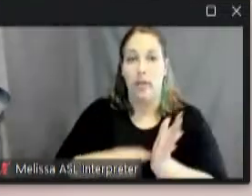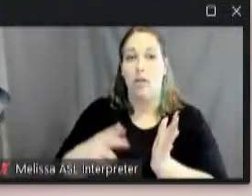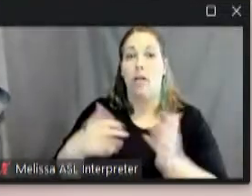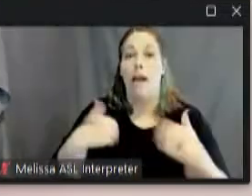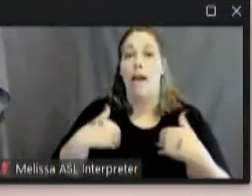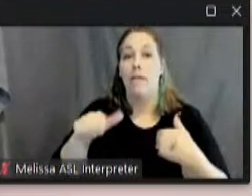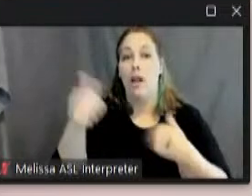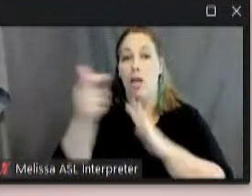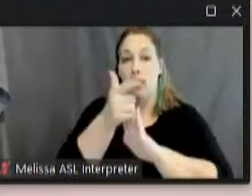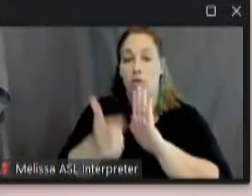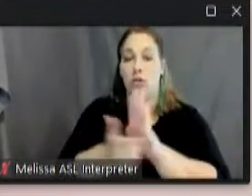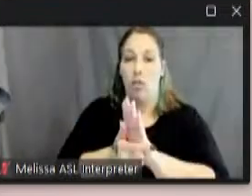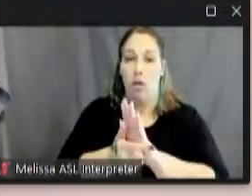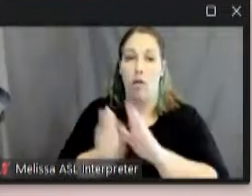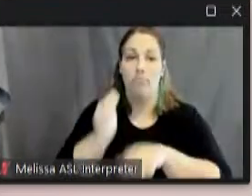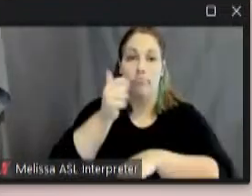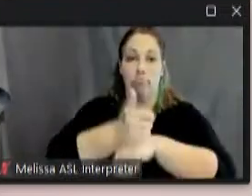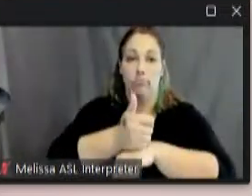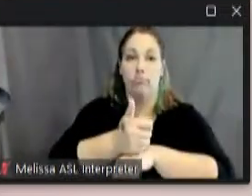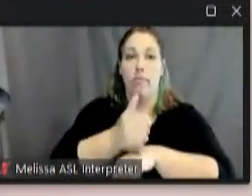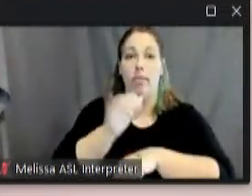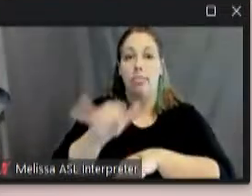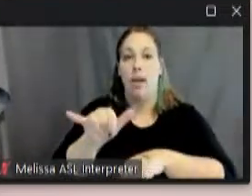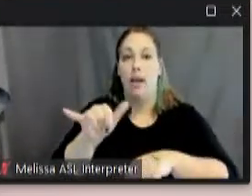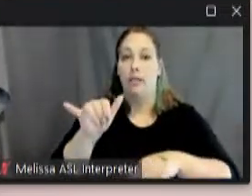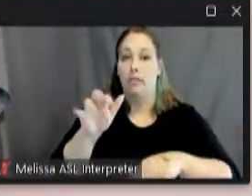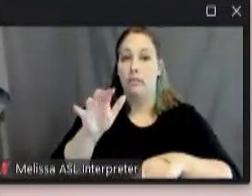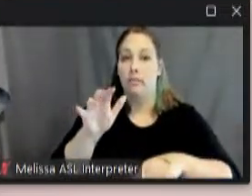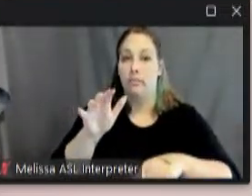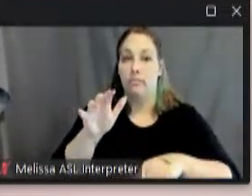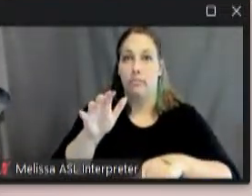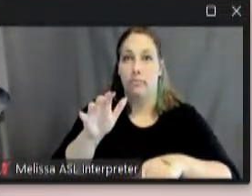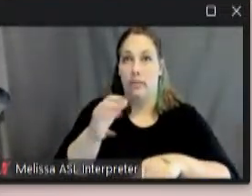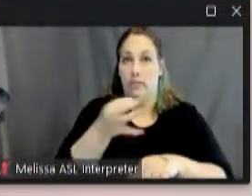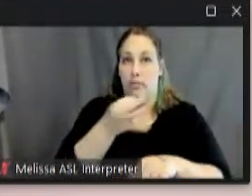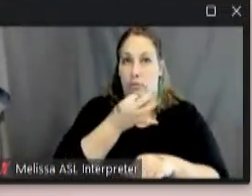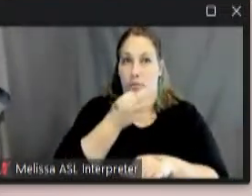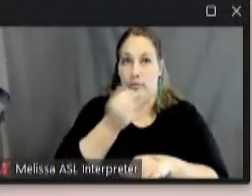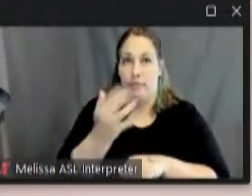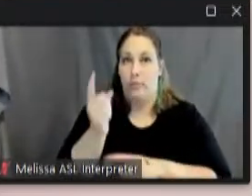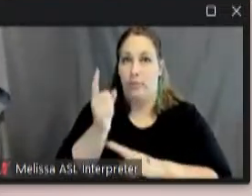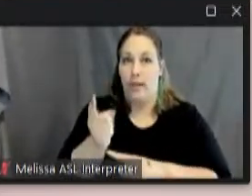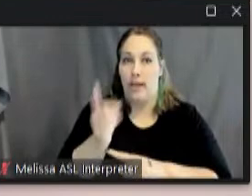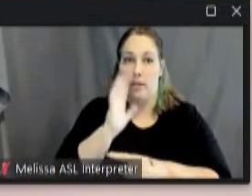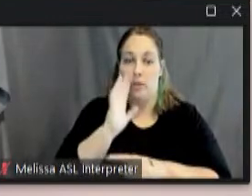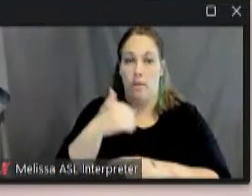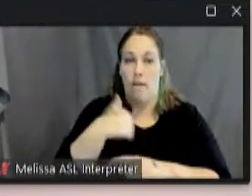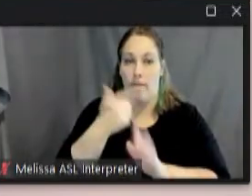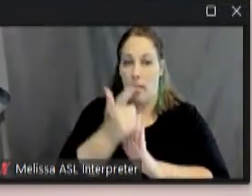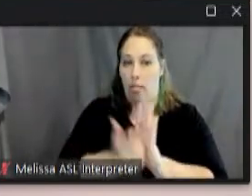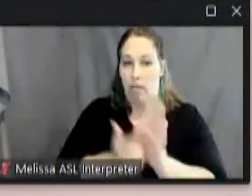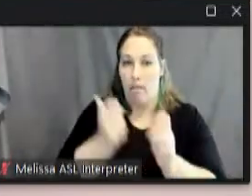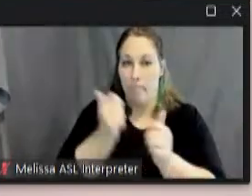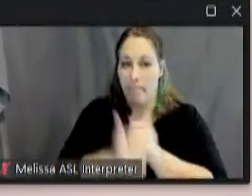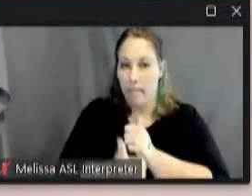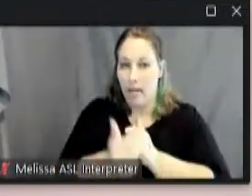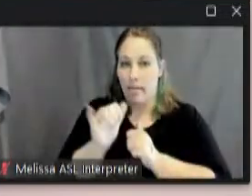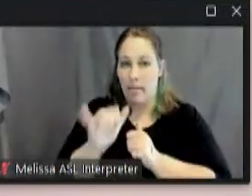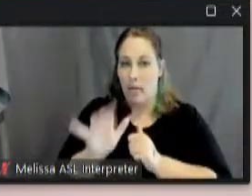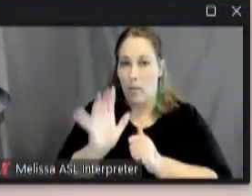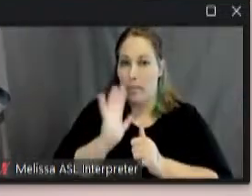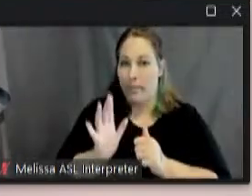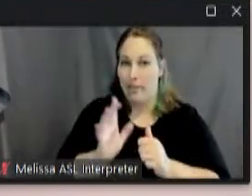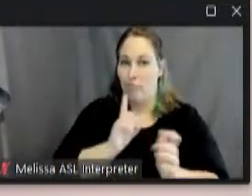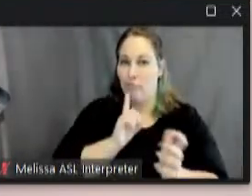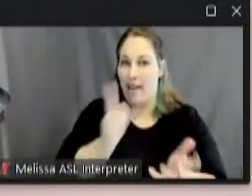against women in the next few days. This will be a reality. In this fashion, I hand the